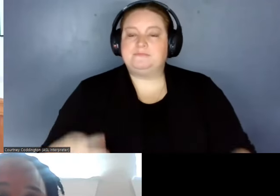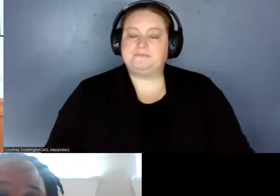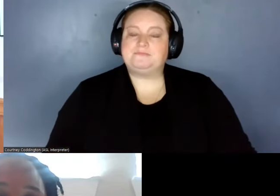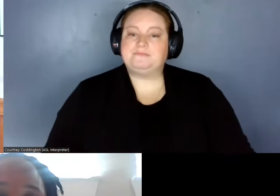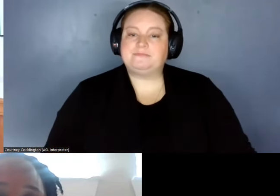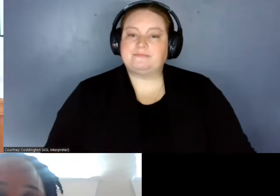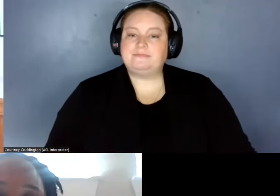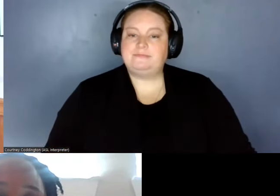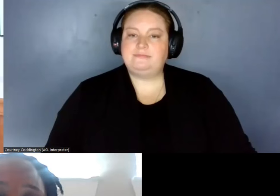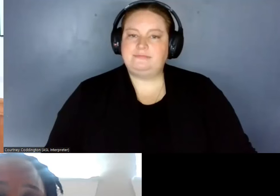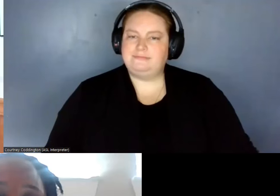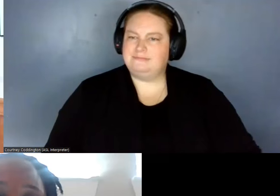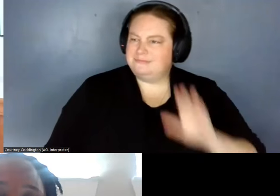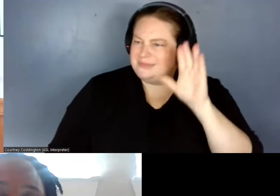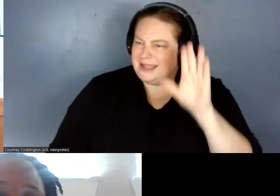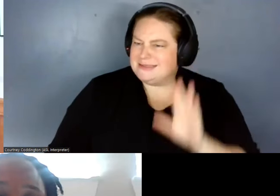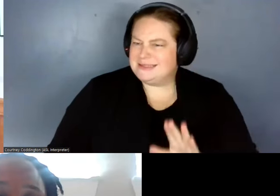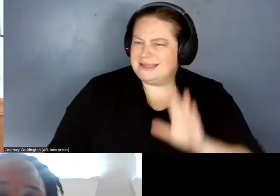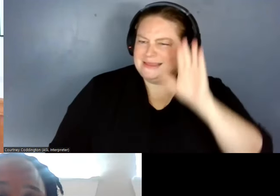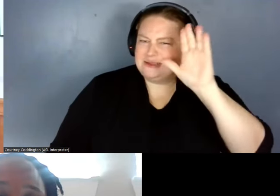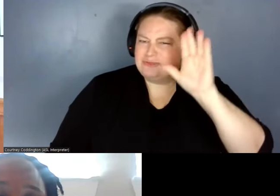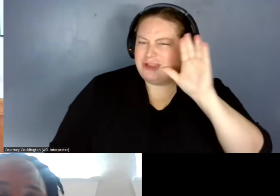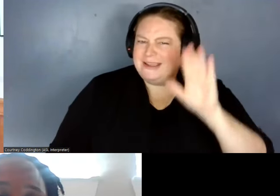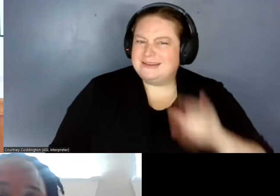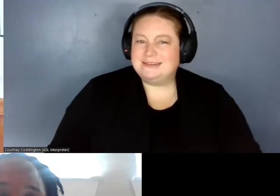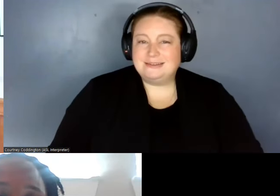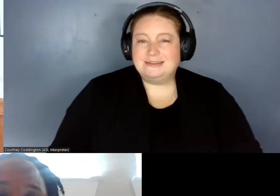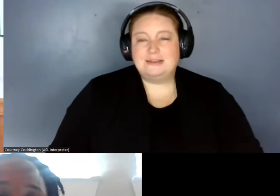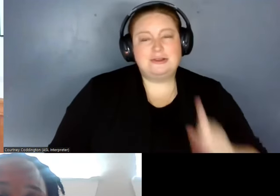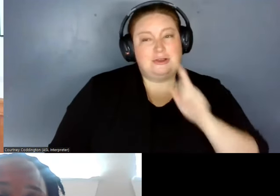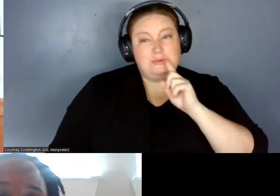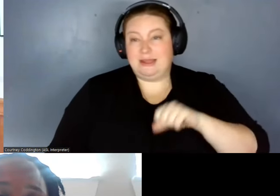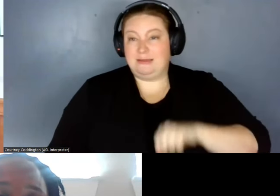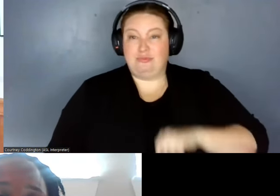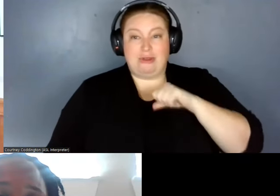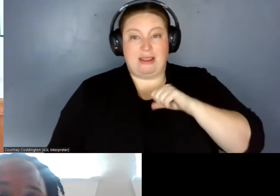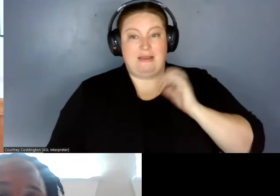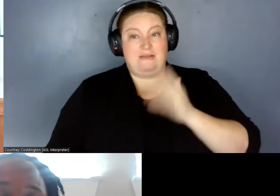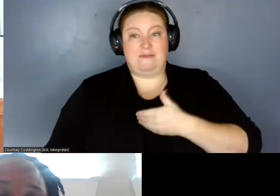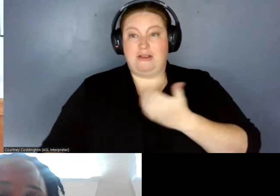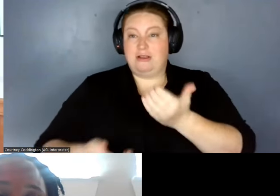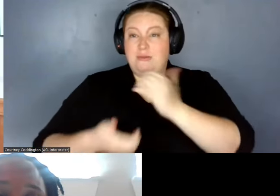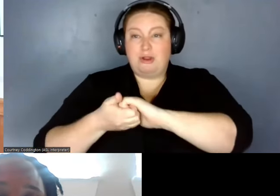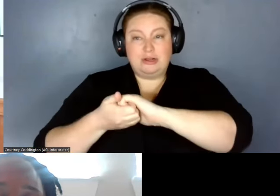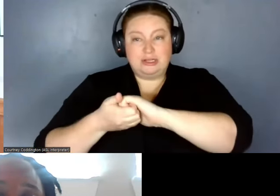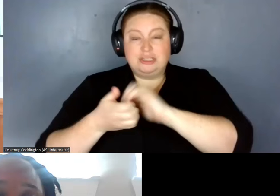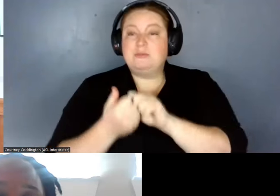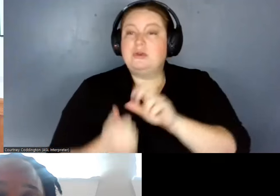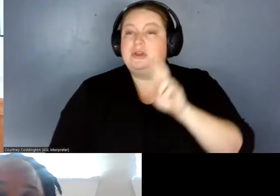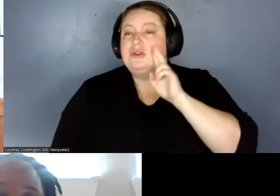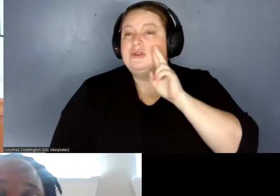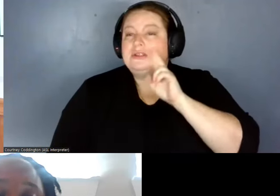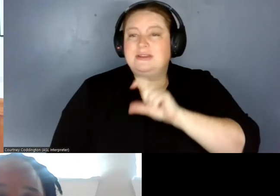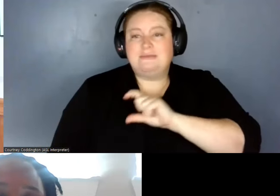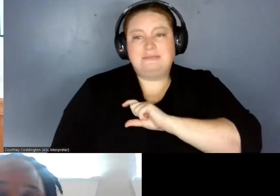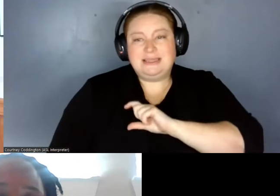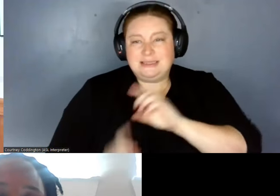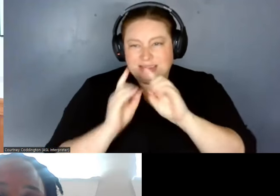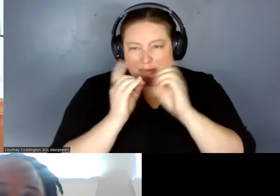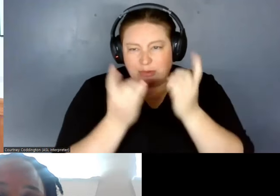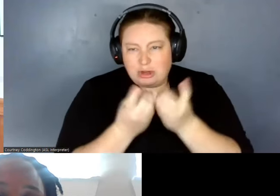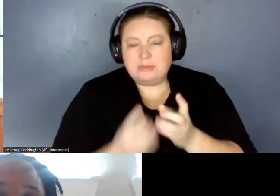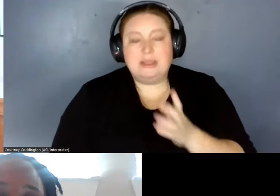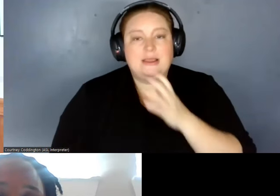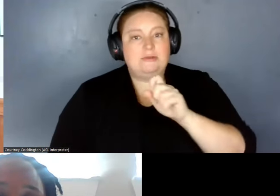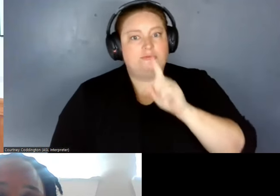Excellent. That's great. We're really proud of our partnership with the Houston Police Department and really